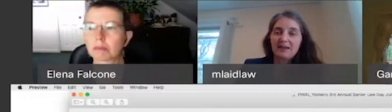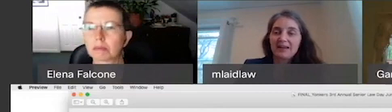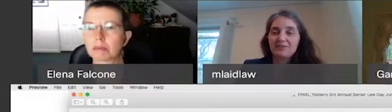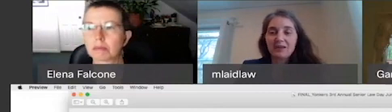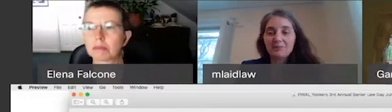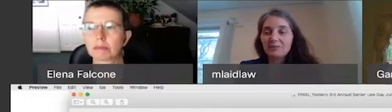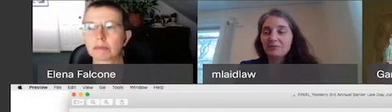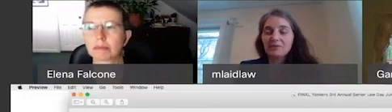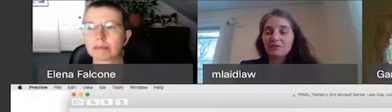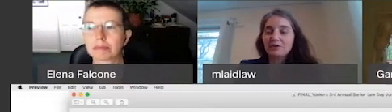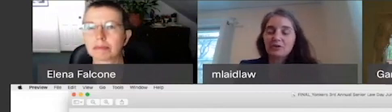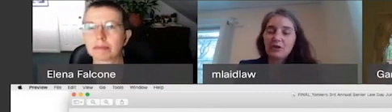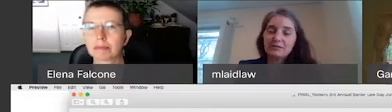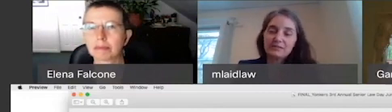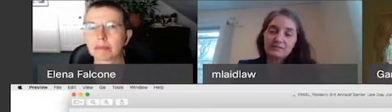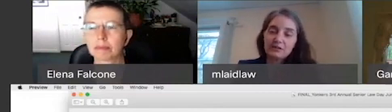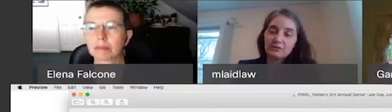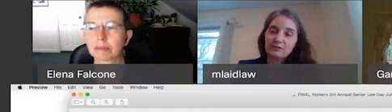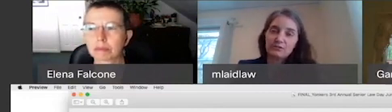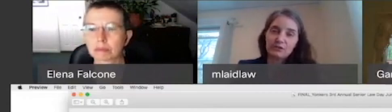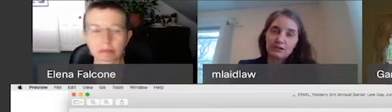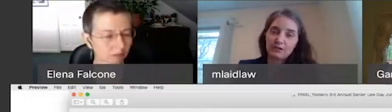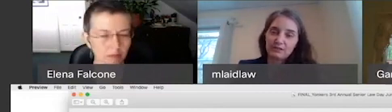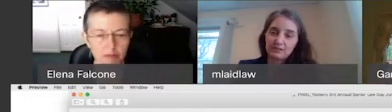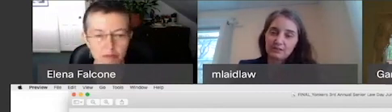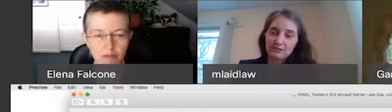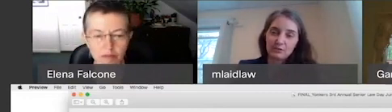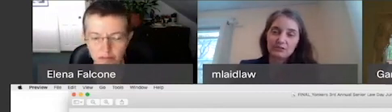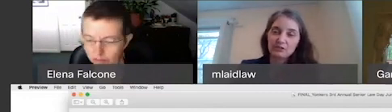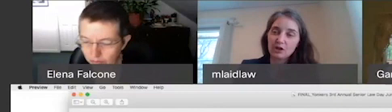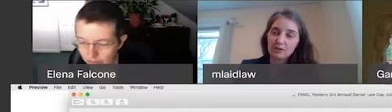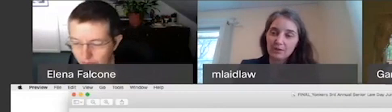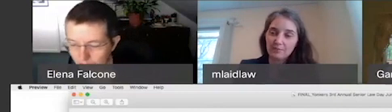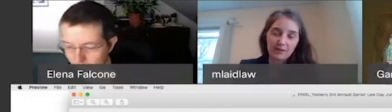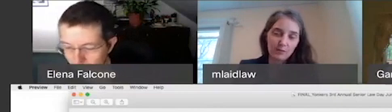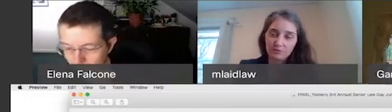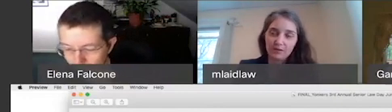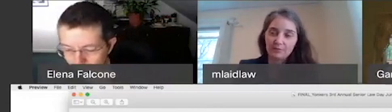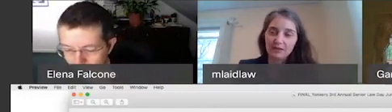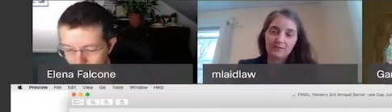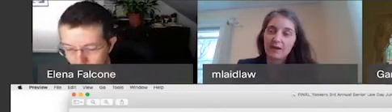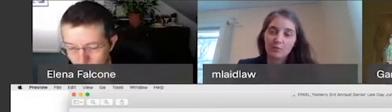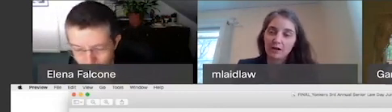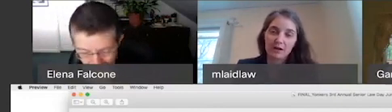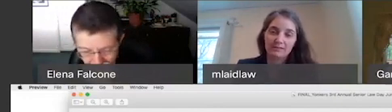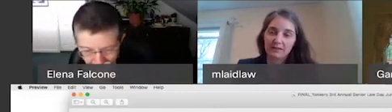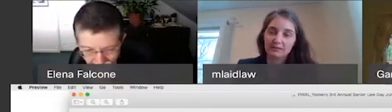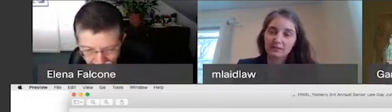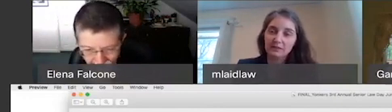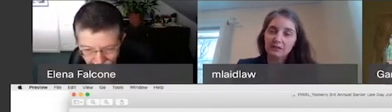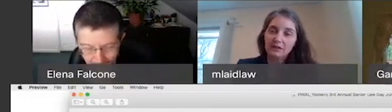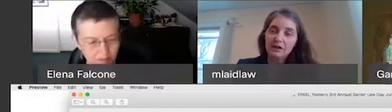And I have a family member who has a son who is severely autistic, so I'll just talk about my own family in that one